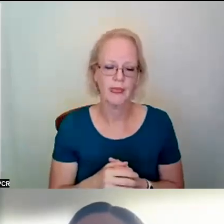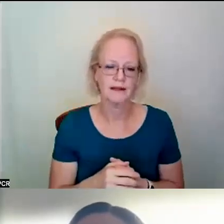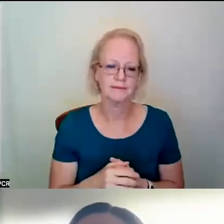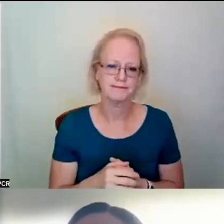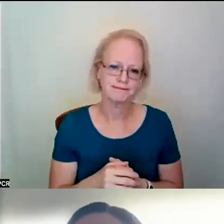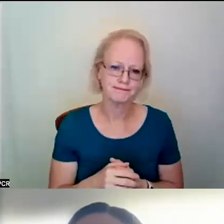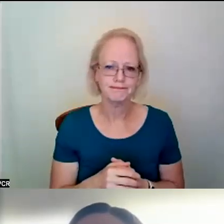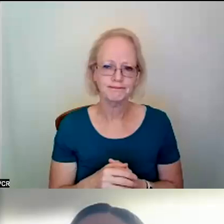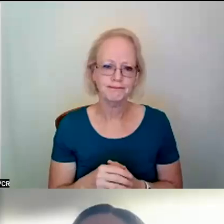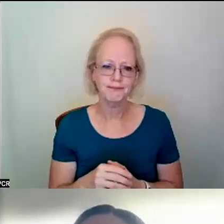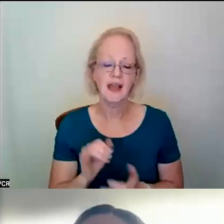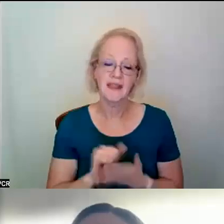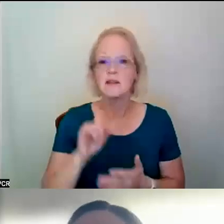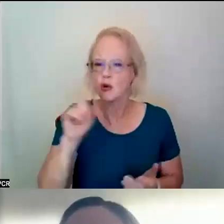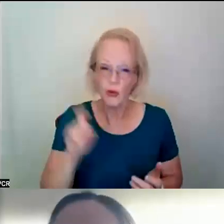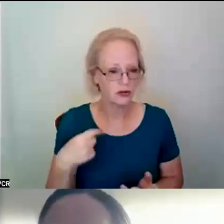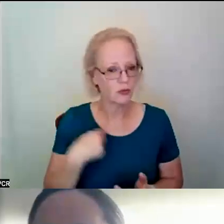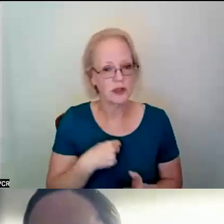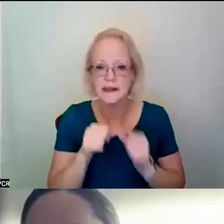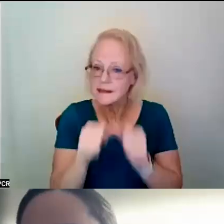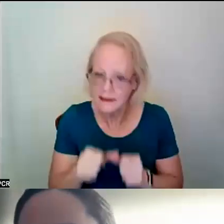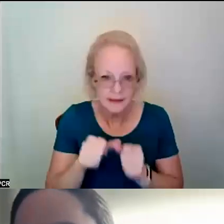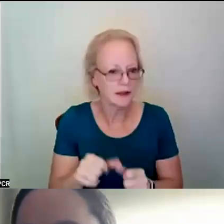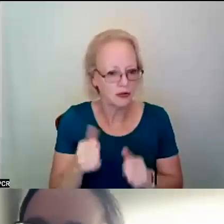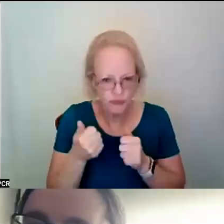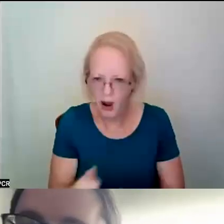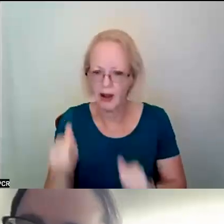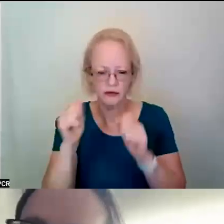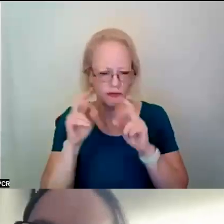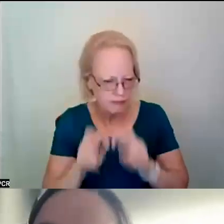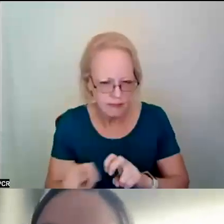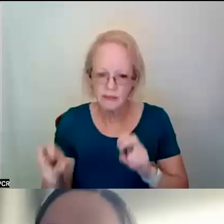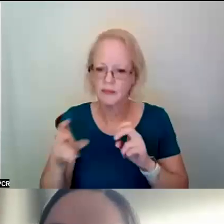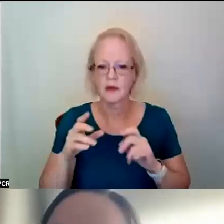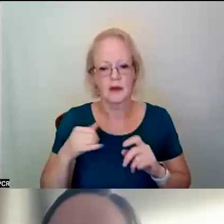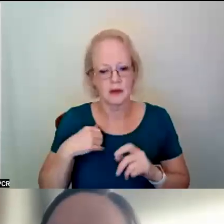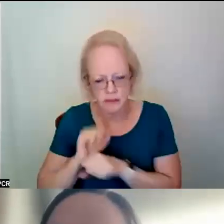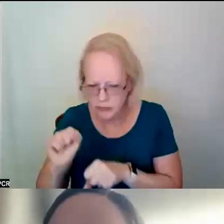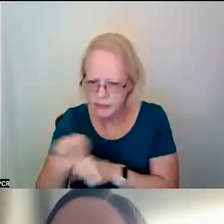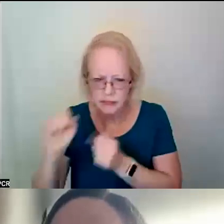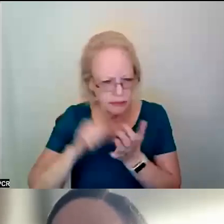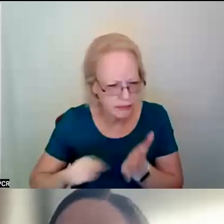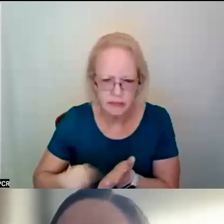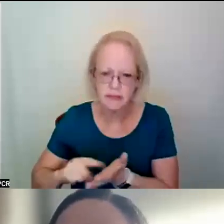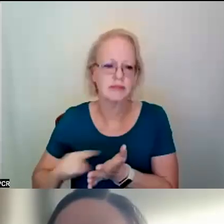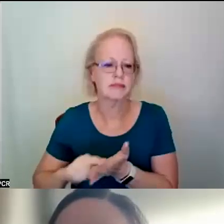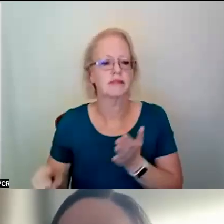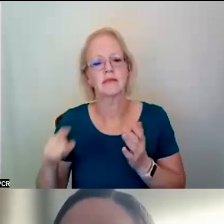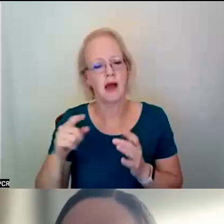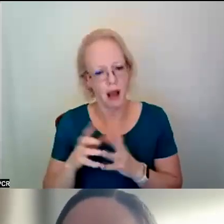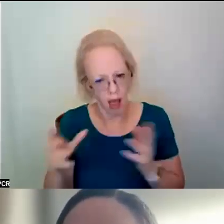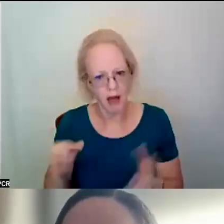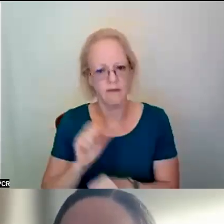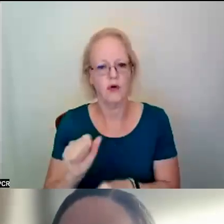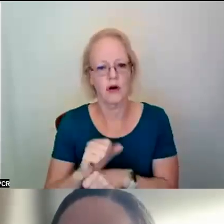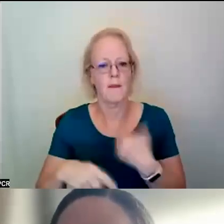a question that we continually try to answer, and we do a lot of work on the whole issue of benefits at risk.